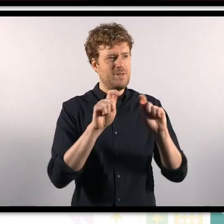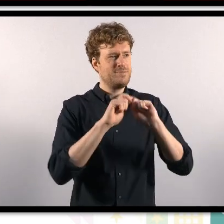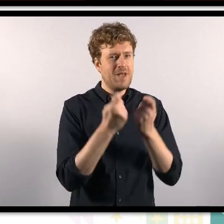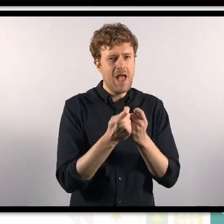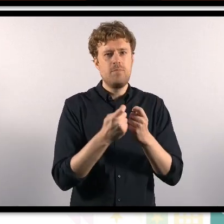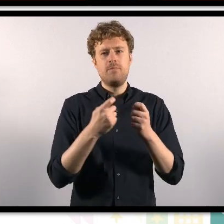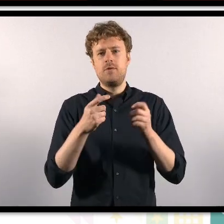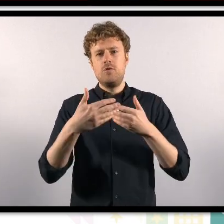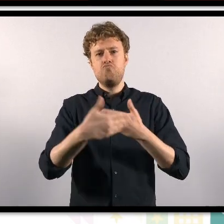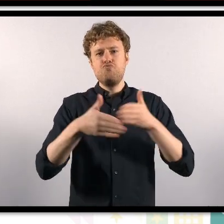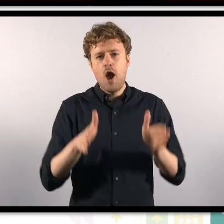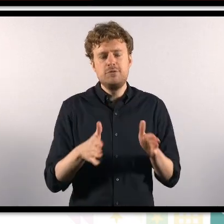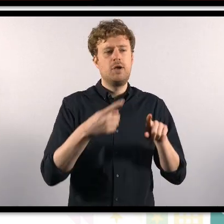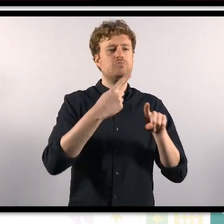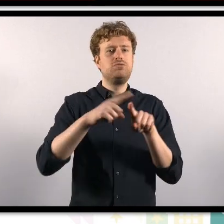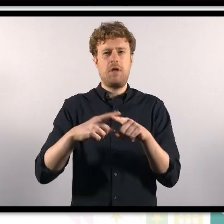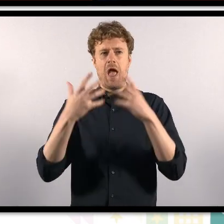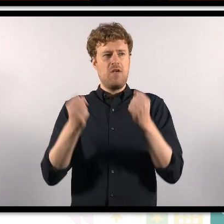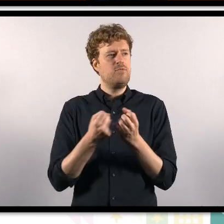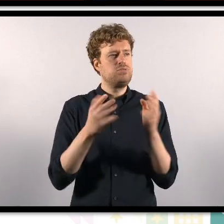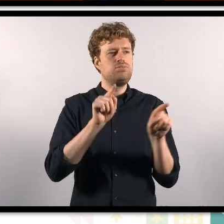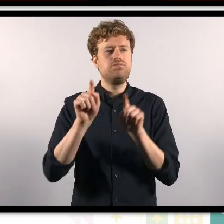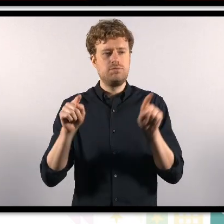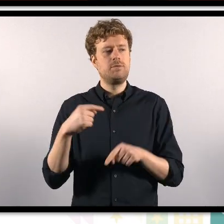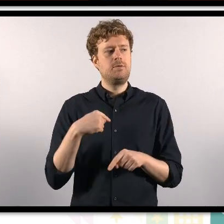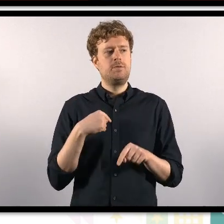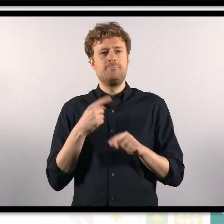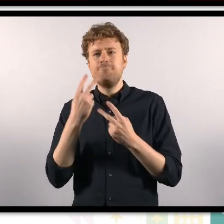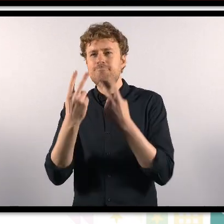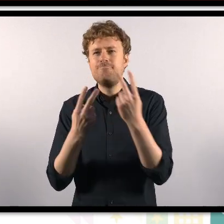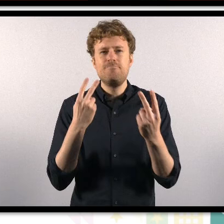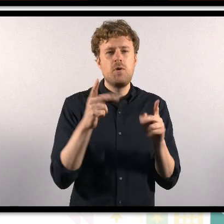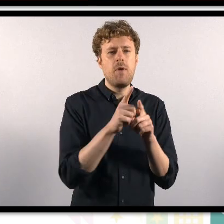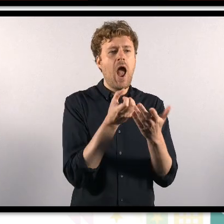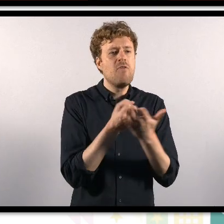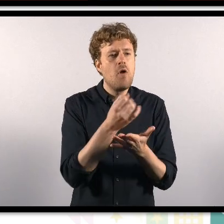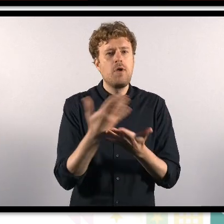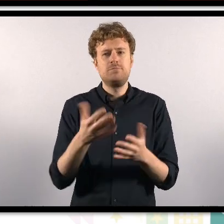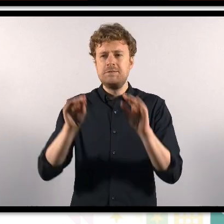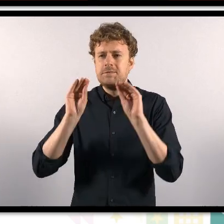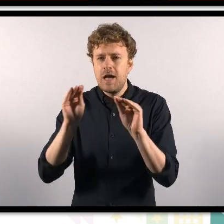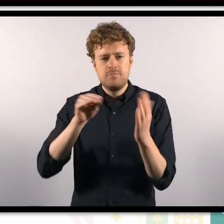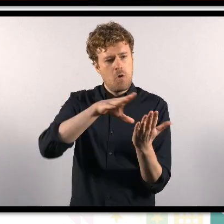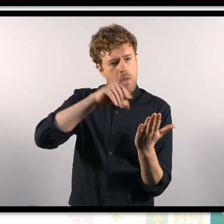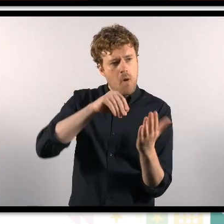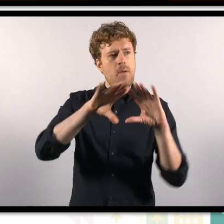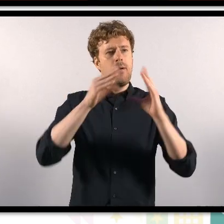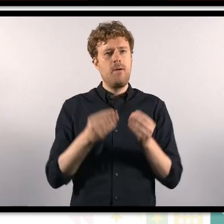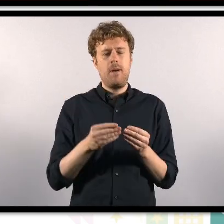work with our community and created 2 new certifications here. Today we are launching that the Cloud Native Platform Engineering